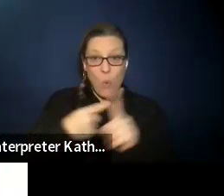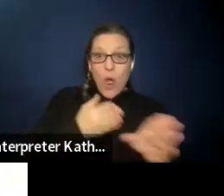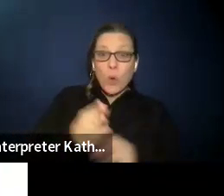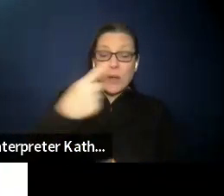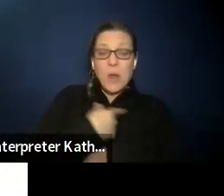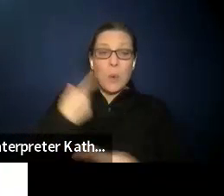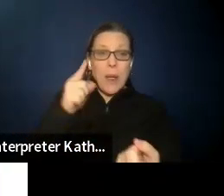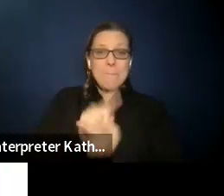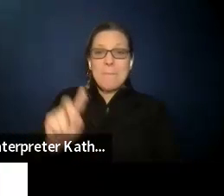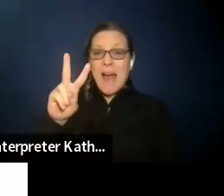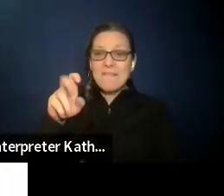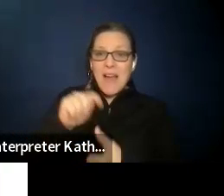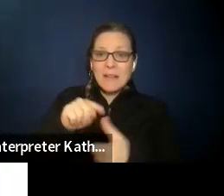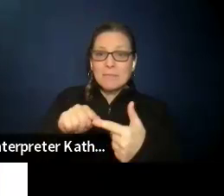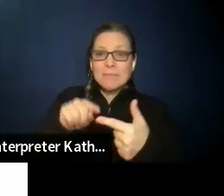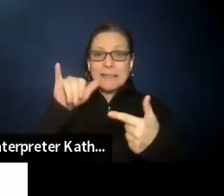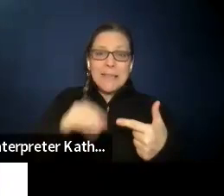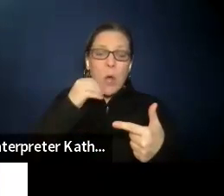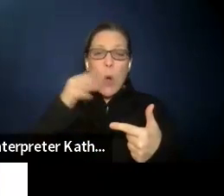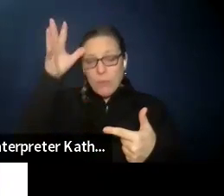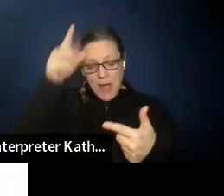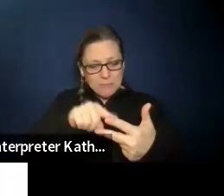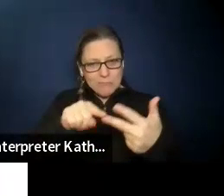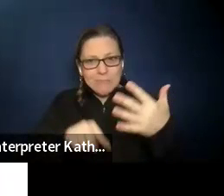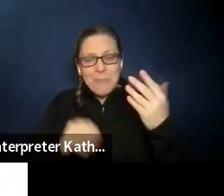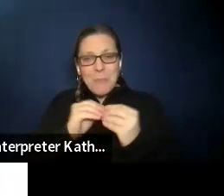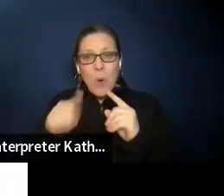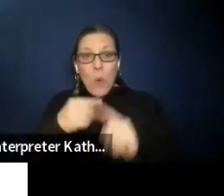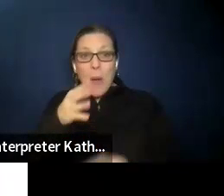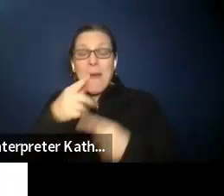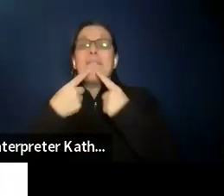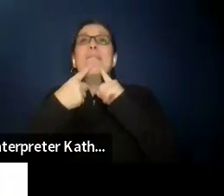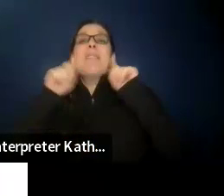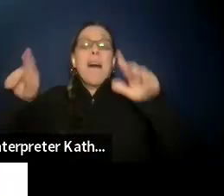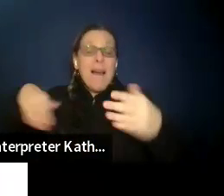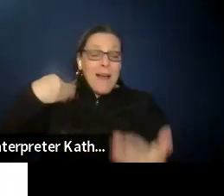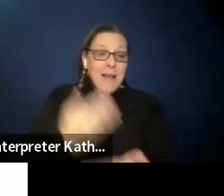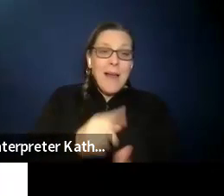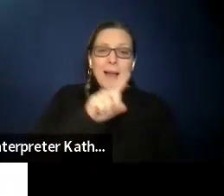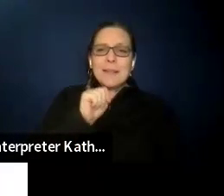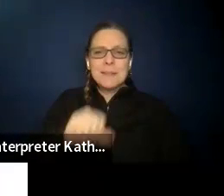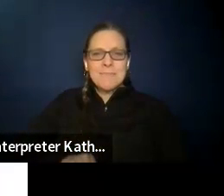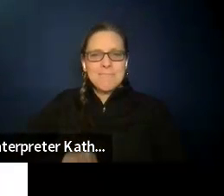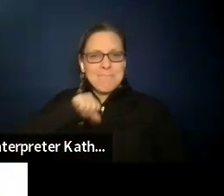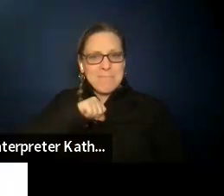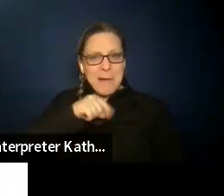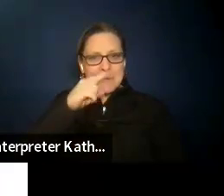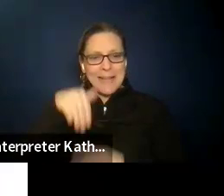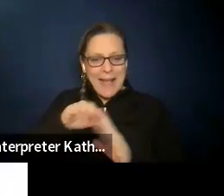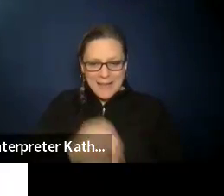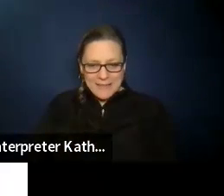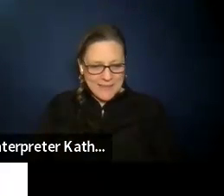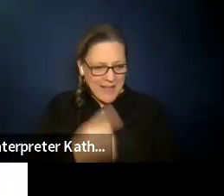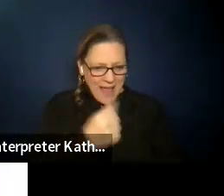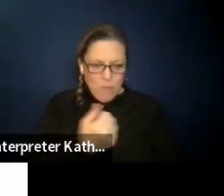we meet a vet, a stay-at-home dad, and more. And when Mama finally makes her debut, Zia is the proudest kid in class. Everyone